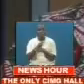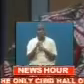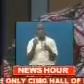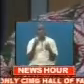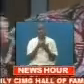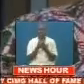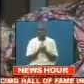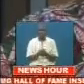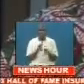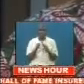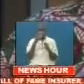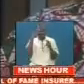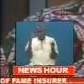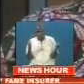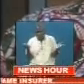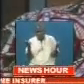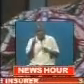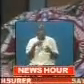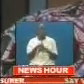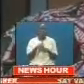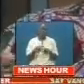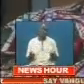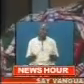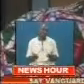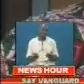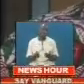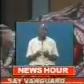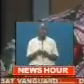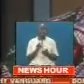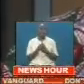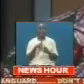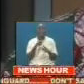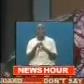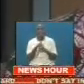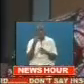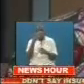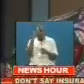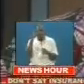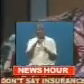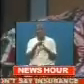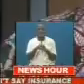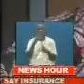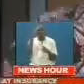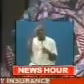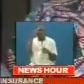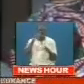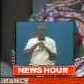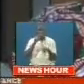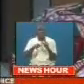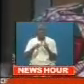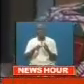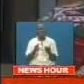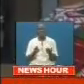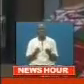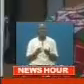down, you will gain. But if you don't know the stock exchange, the releases and the equities, this thing, then you